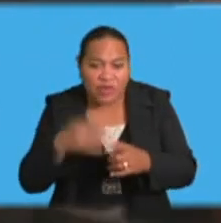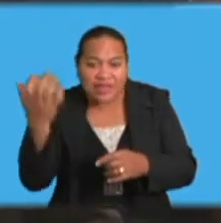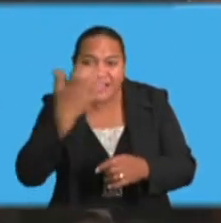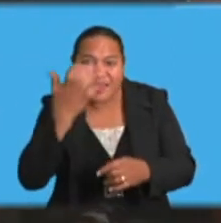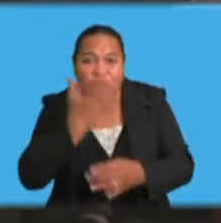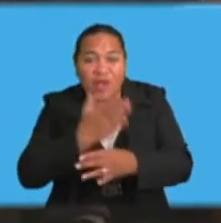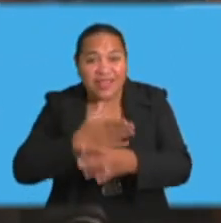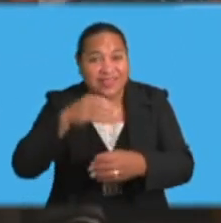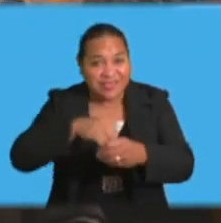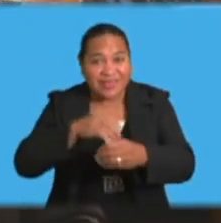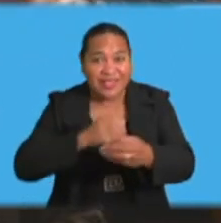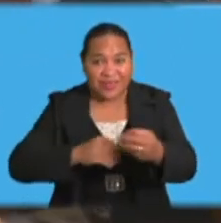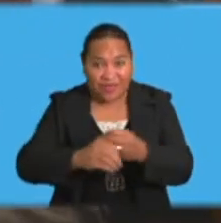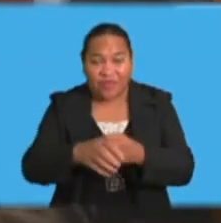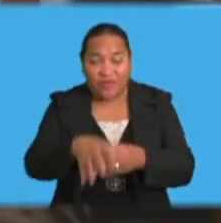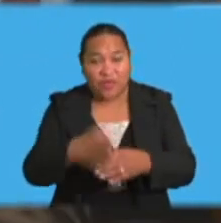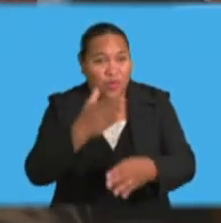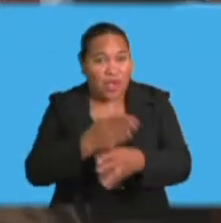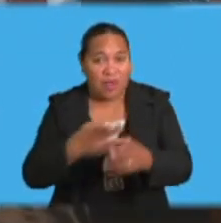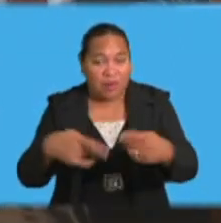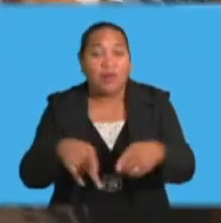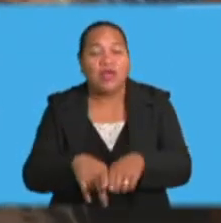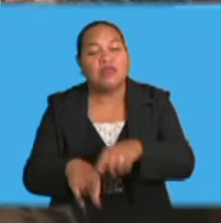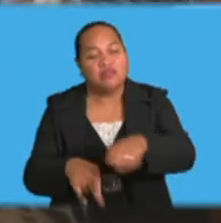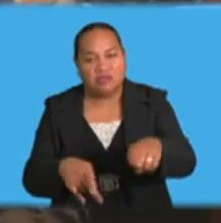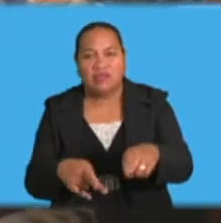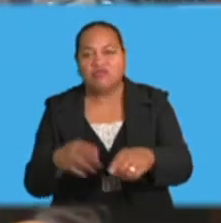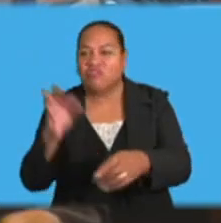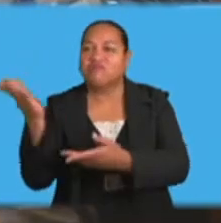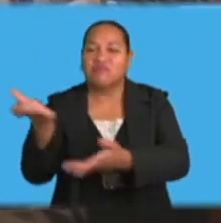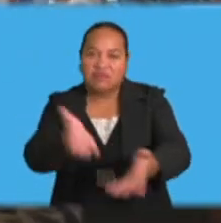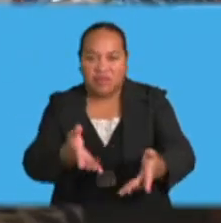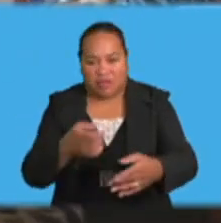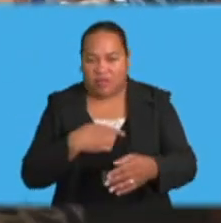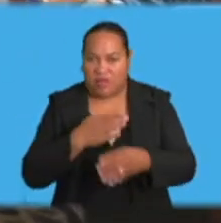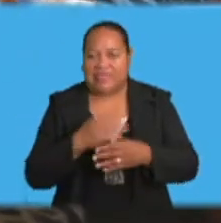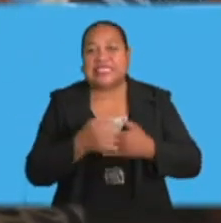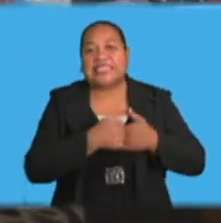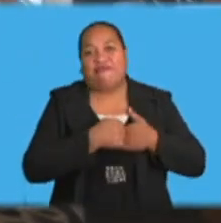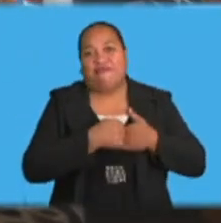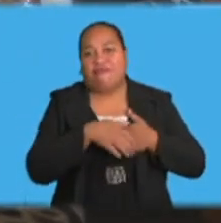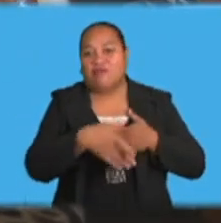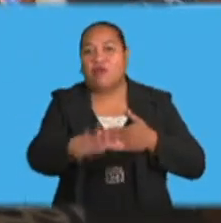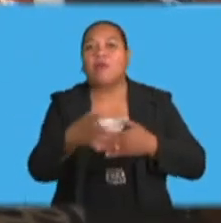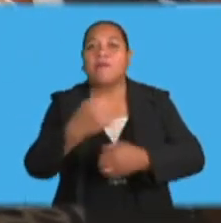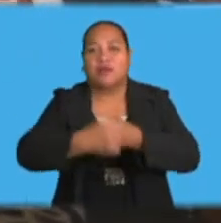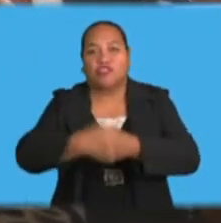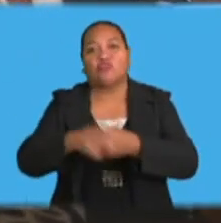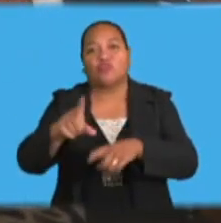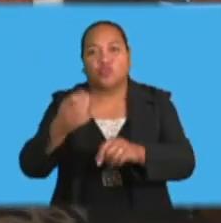tasks, making it safer for those who do those jobs, so workers can then work in safer environments. Madam